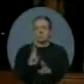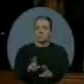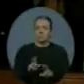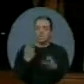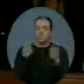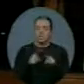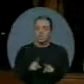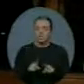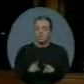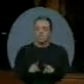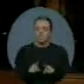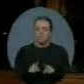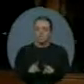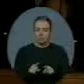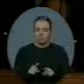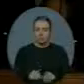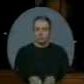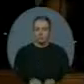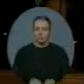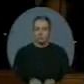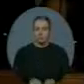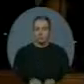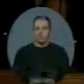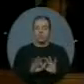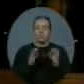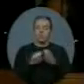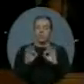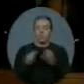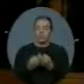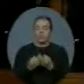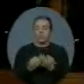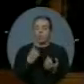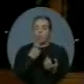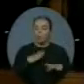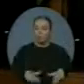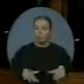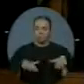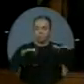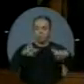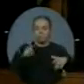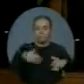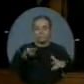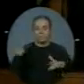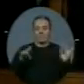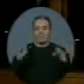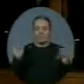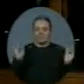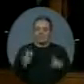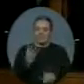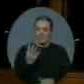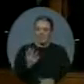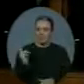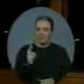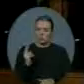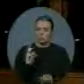families had to be moved off the floodplain. So now we're, 4 emergencies in 3 years? I'd like to ask this minister